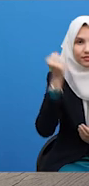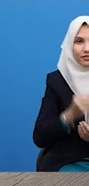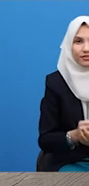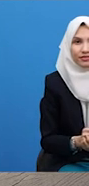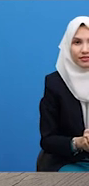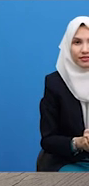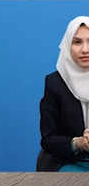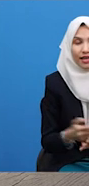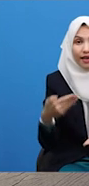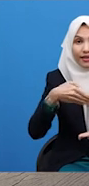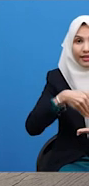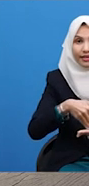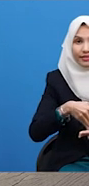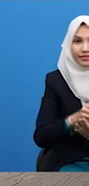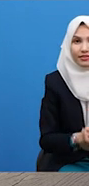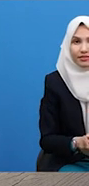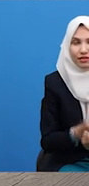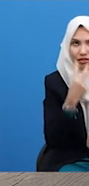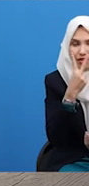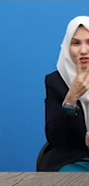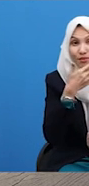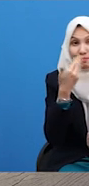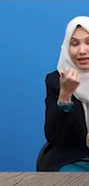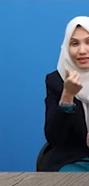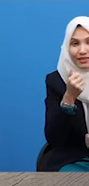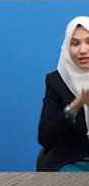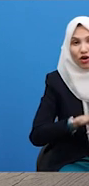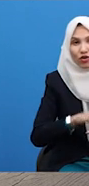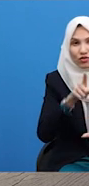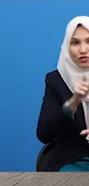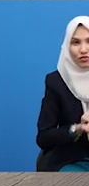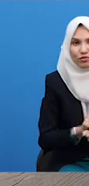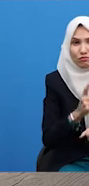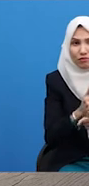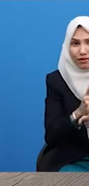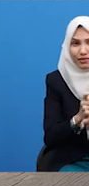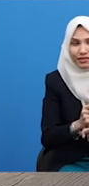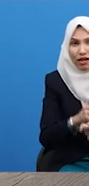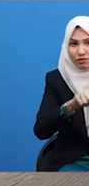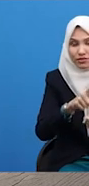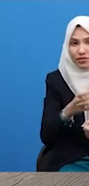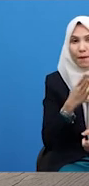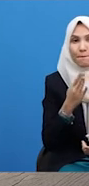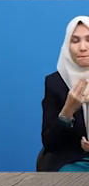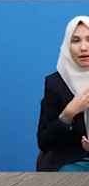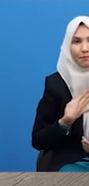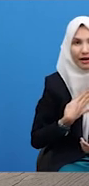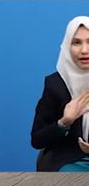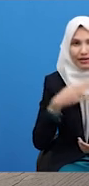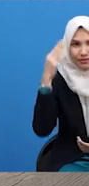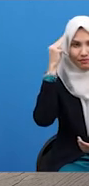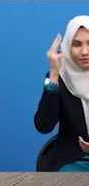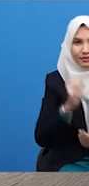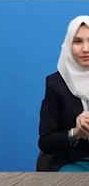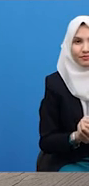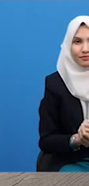shade looks better on you. You're right, Sally. I've changed my mind. I will get Sunshine.